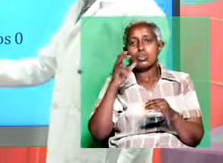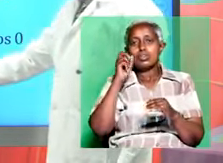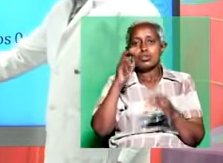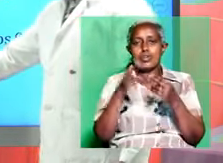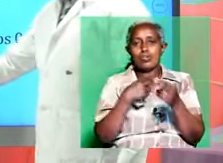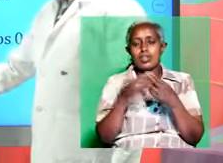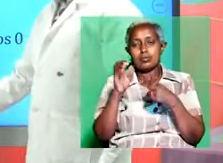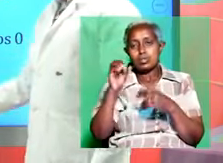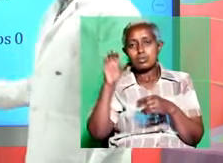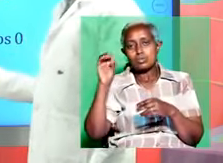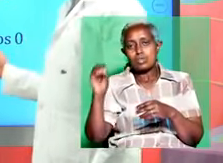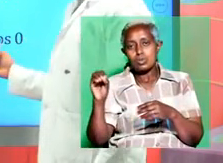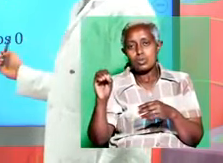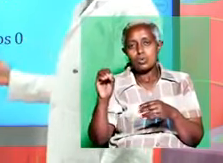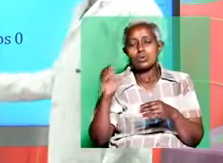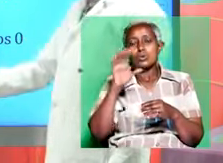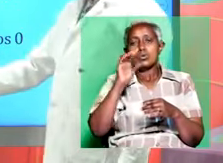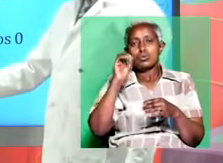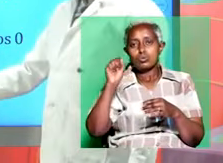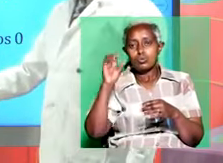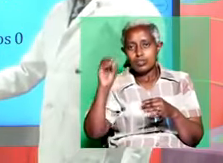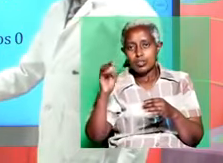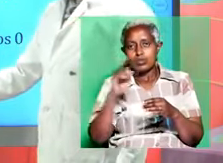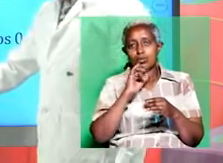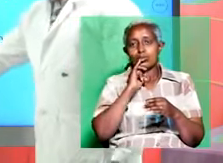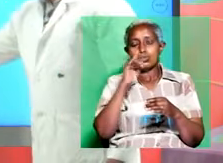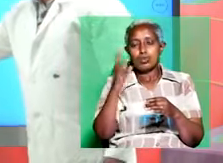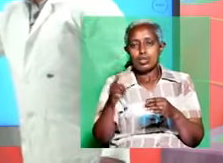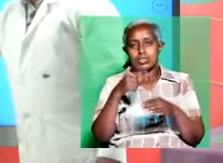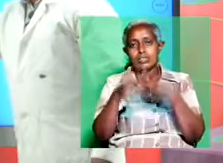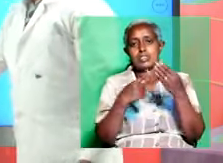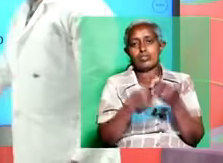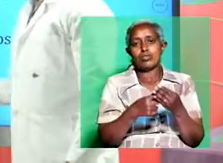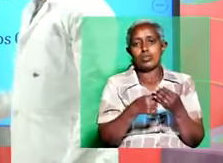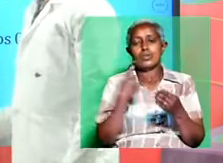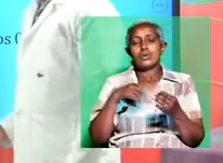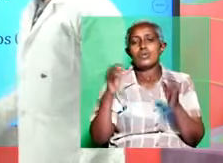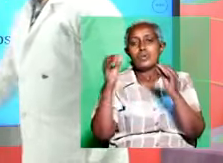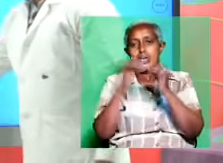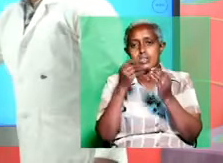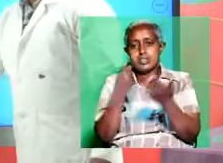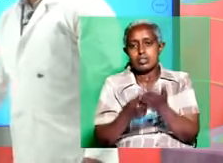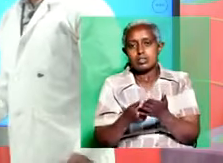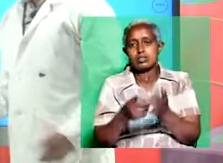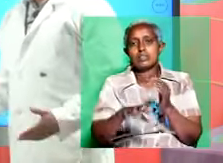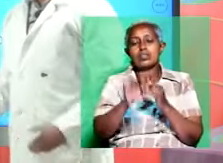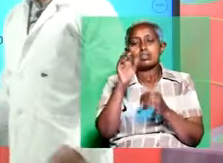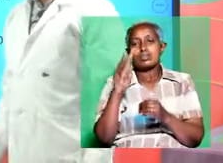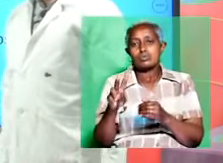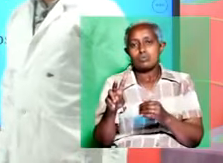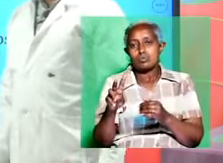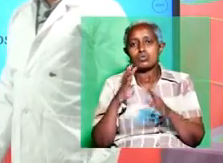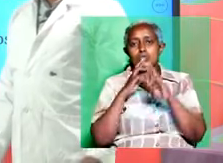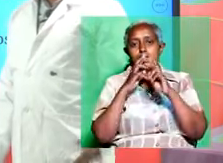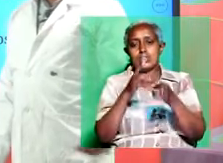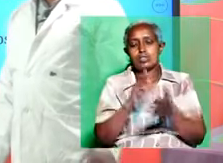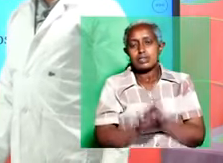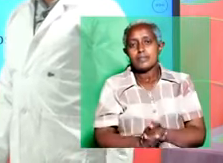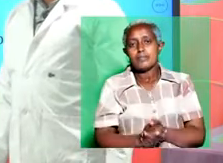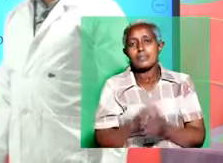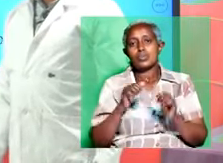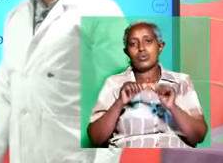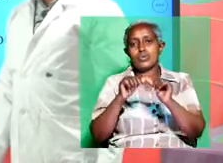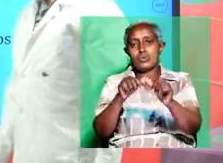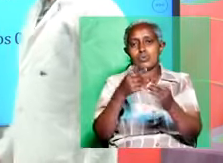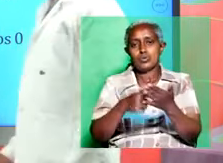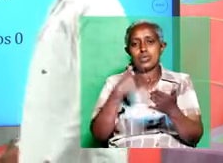times 0, it is 0. Cosine of 0 is 1. Therefore, when you add this, you get 2. So this is the answer. Now let's